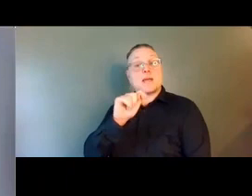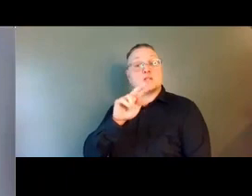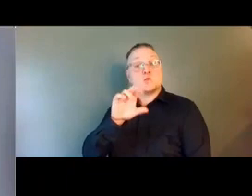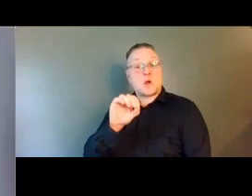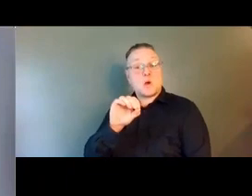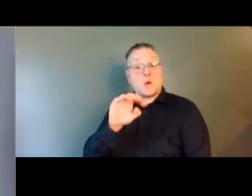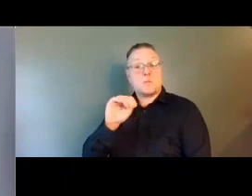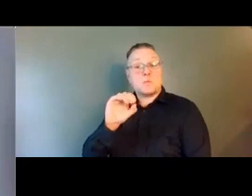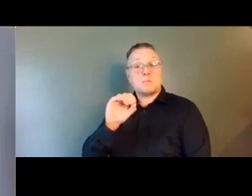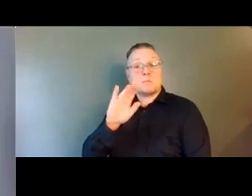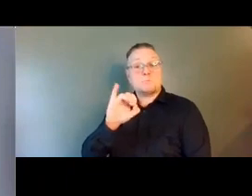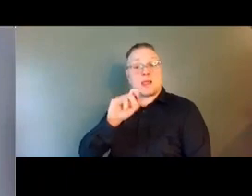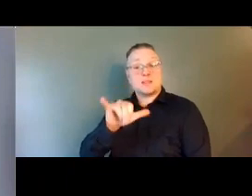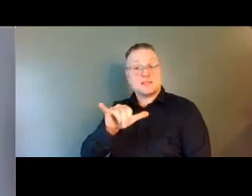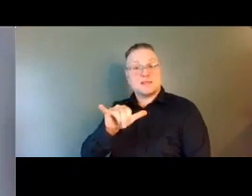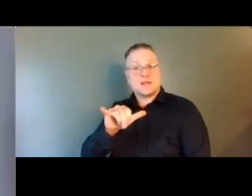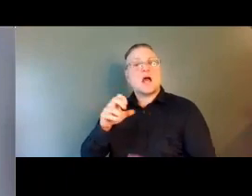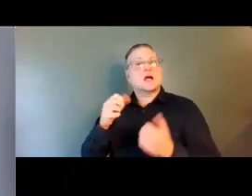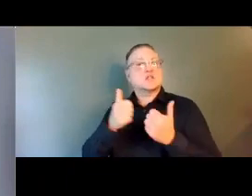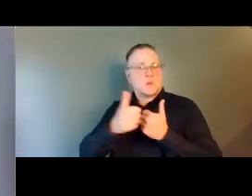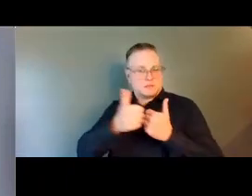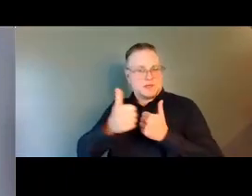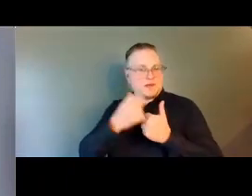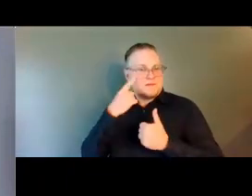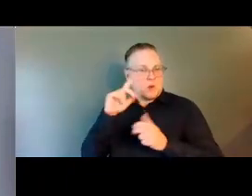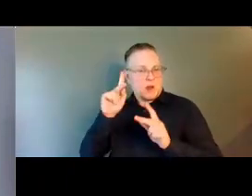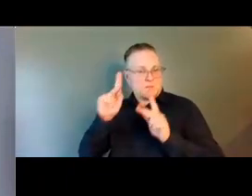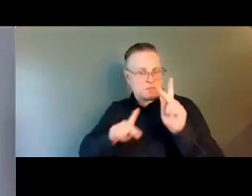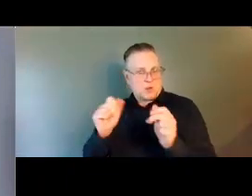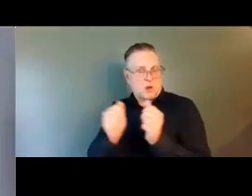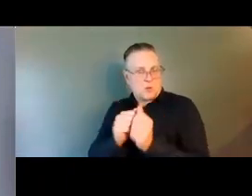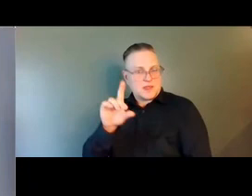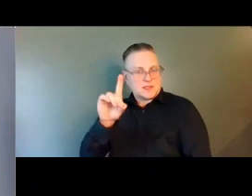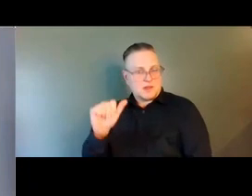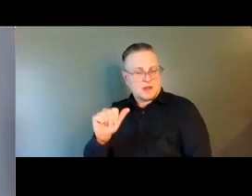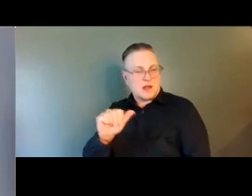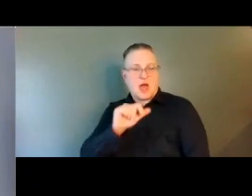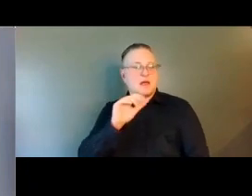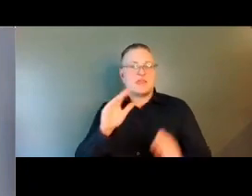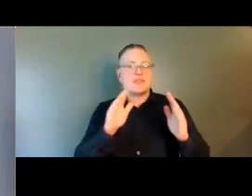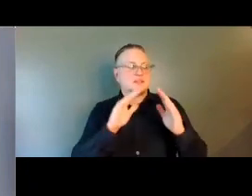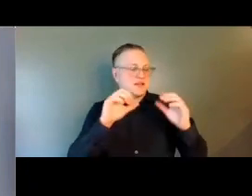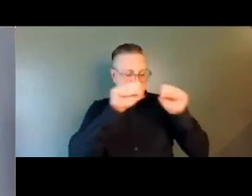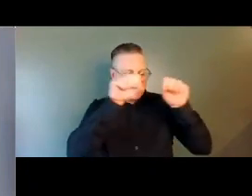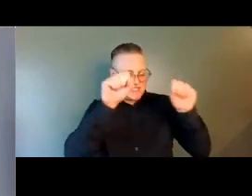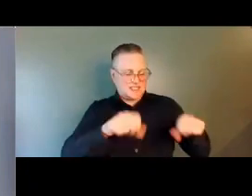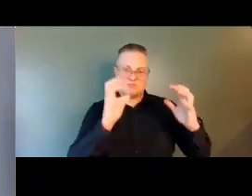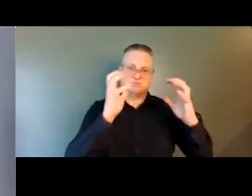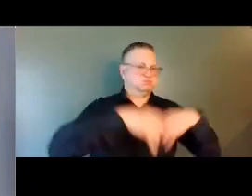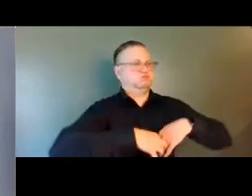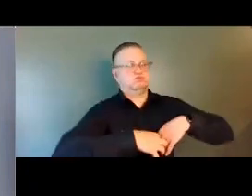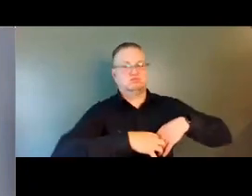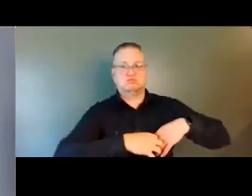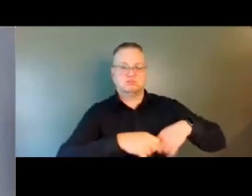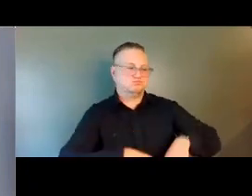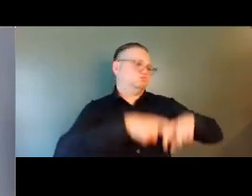came to a halt with people waiting, myself included. I was relying on that to get to work. We would wait 4 hours for a ride.